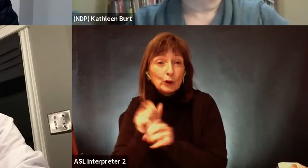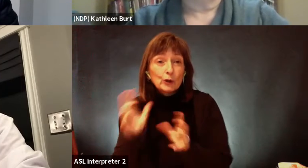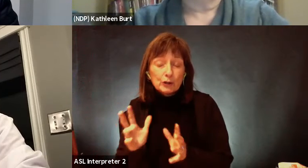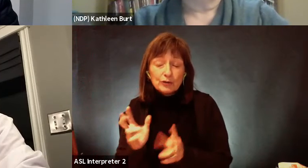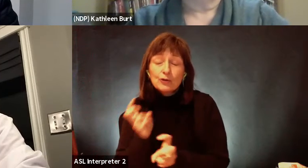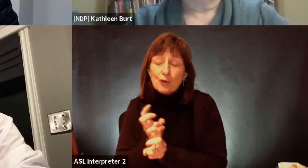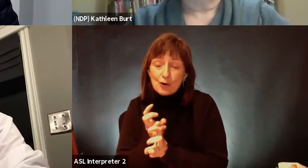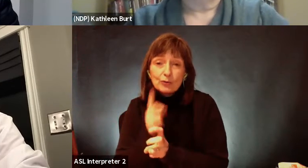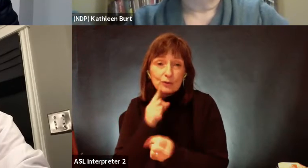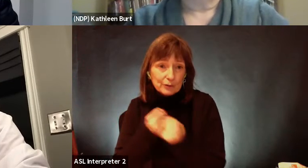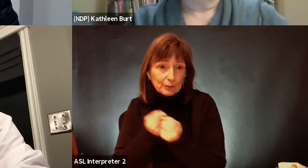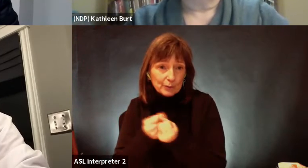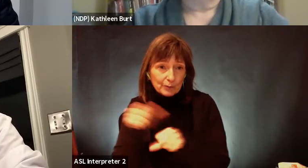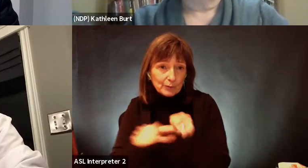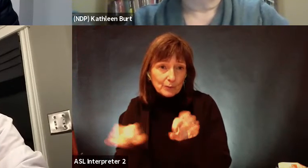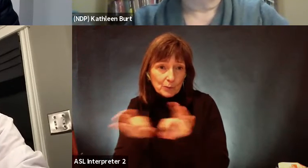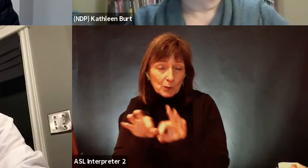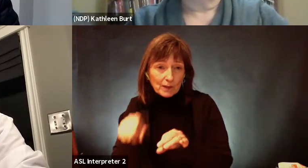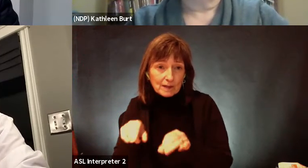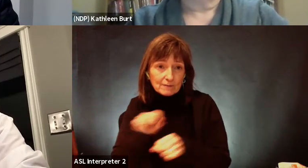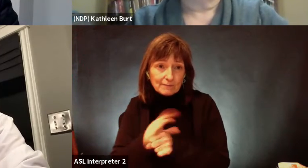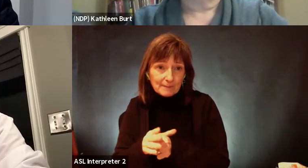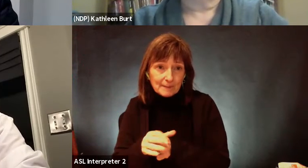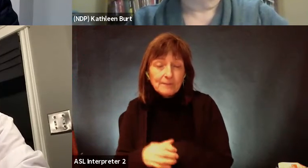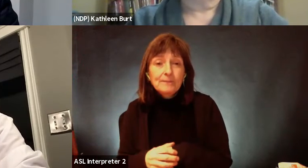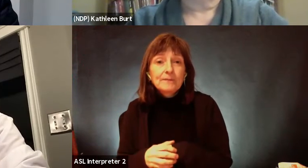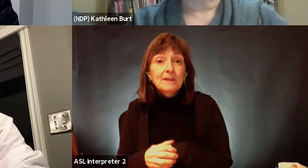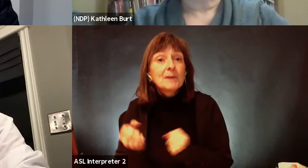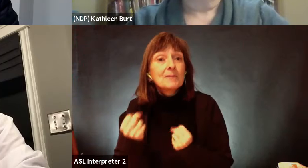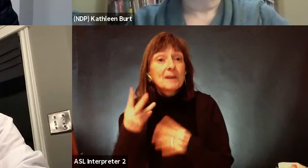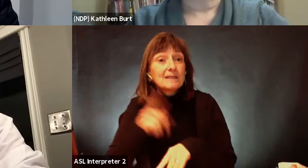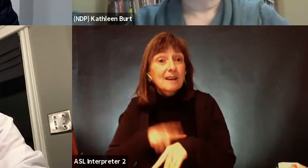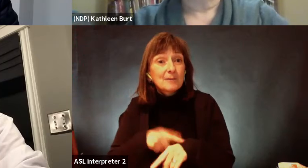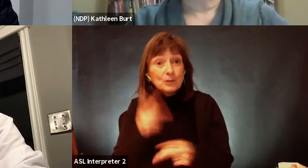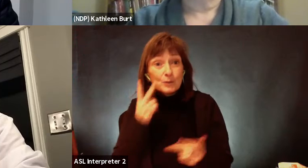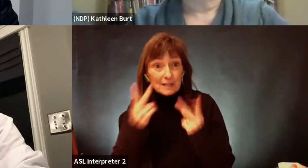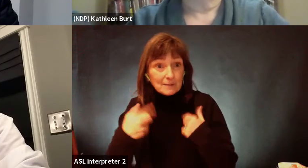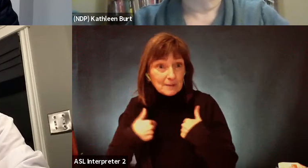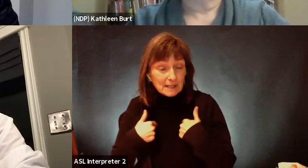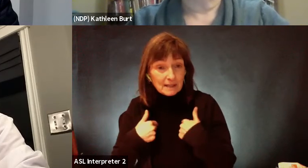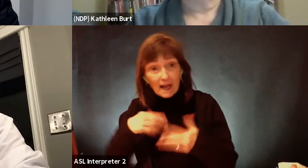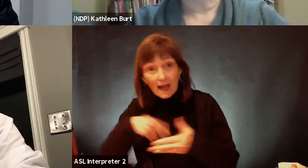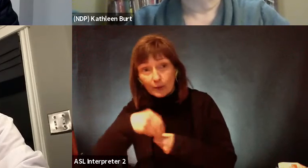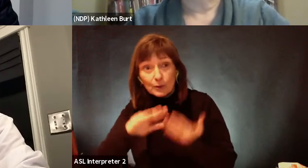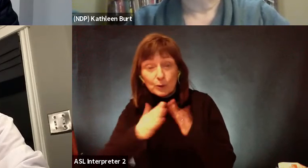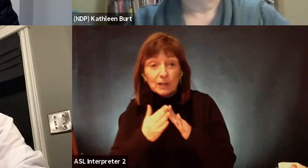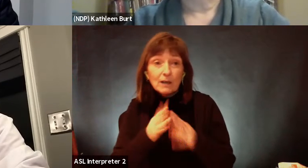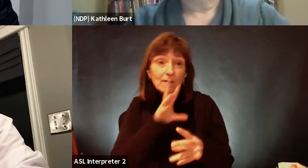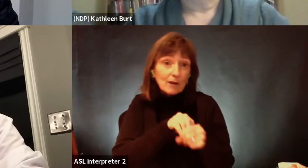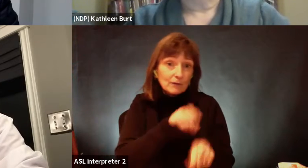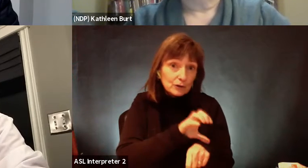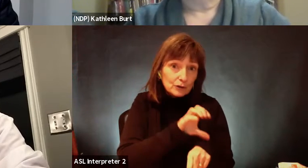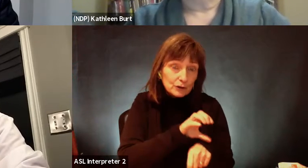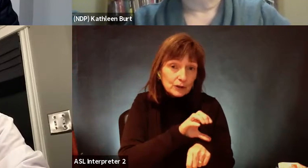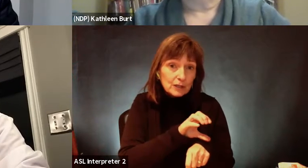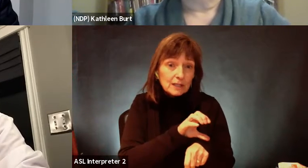pandemic. Many of you would have seen me in the community, as I'm an active member of my church and was treasurer of St. John the Evangelist